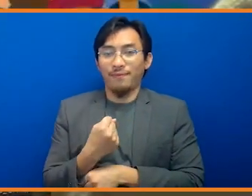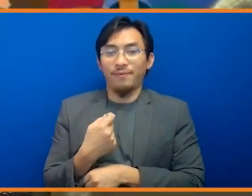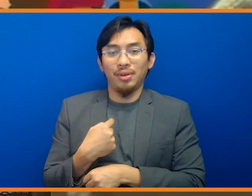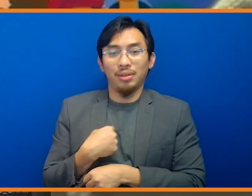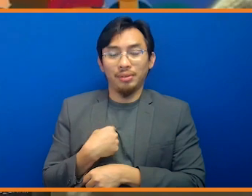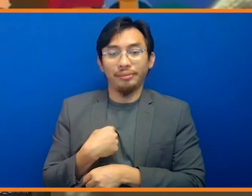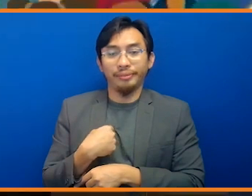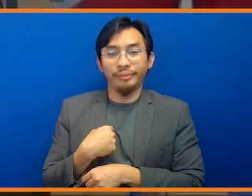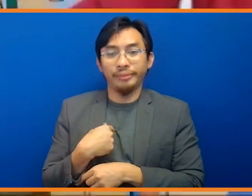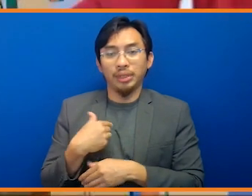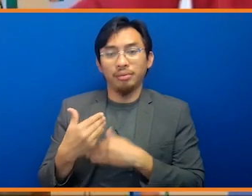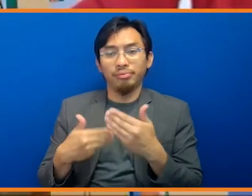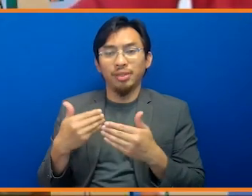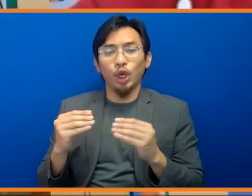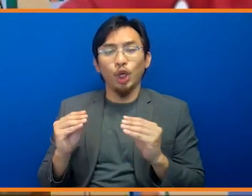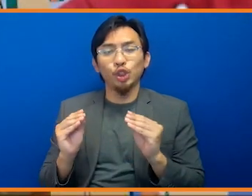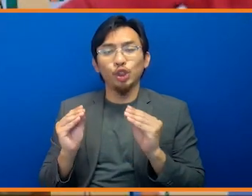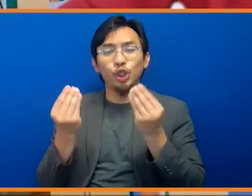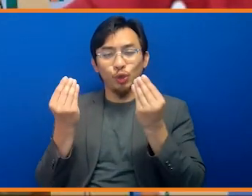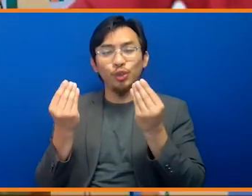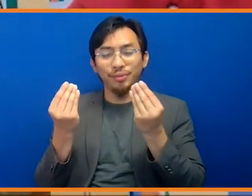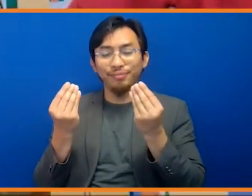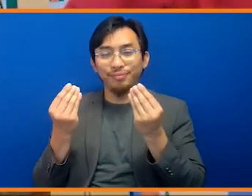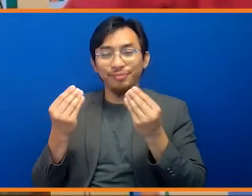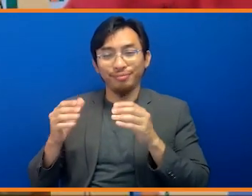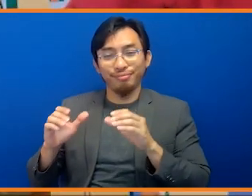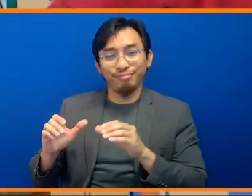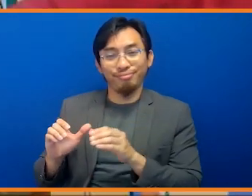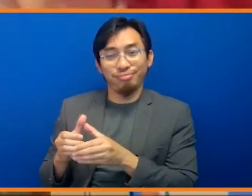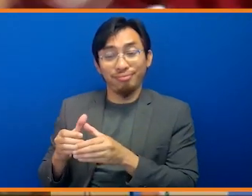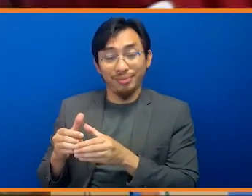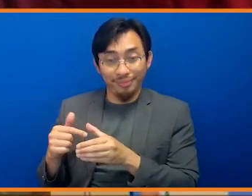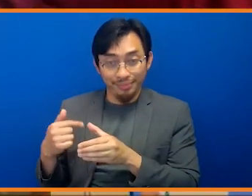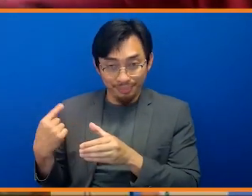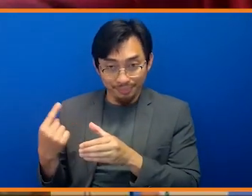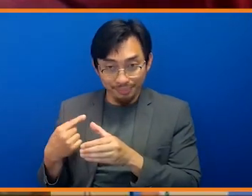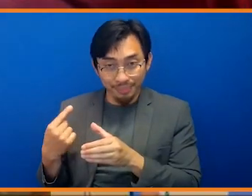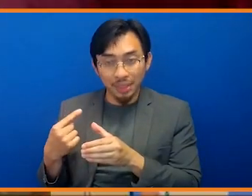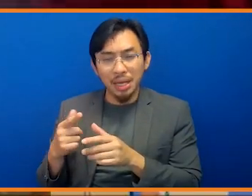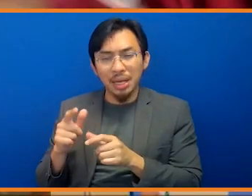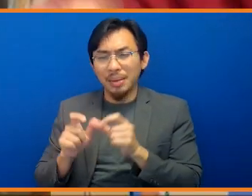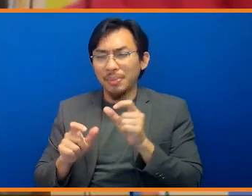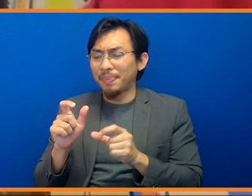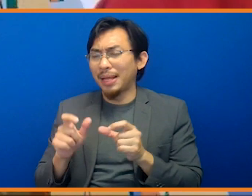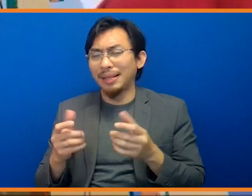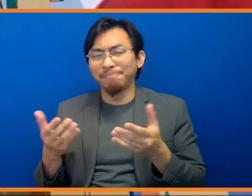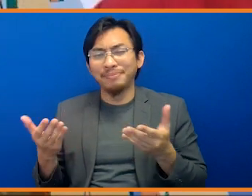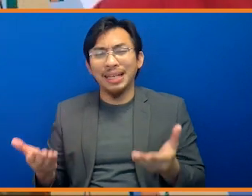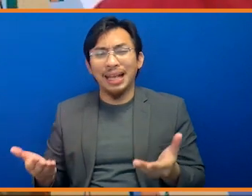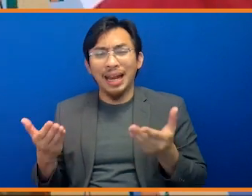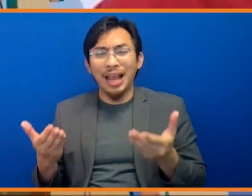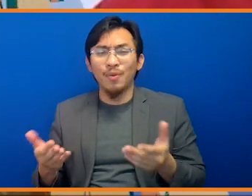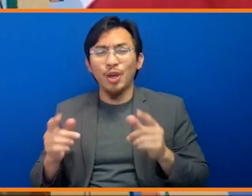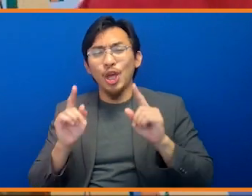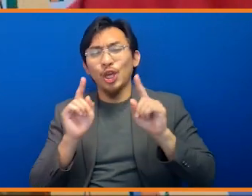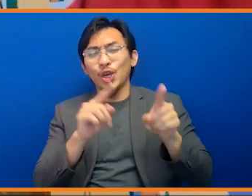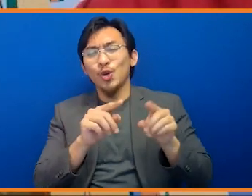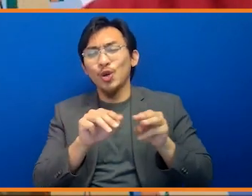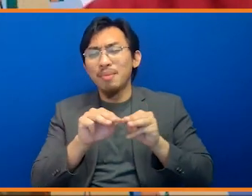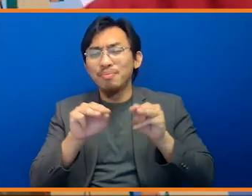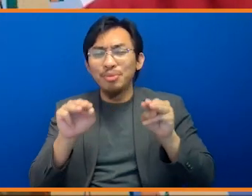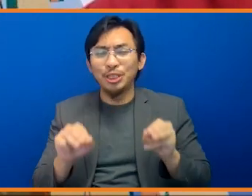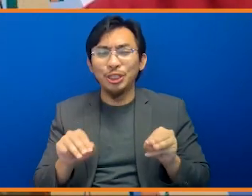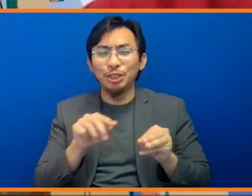or I fear that younger generation or people nowadays going to the museum